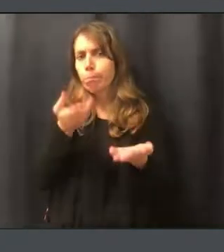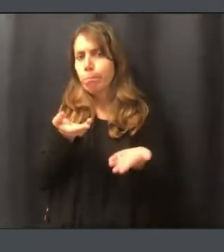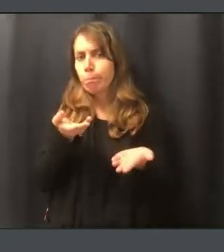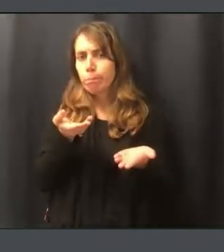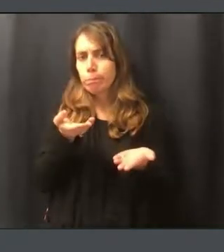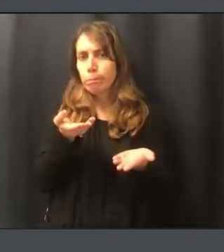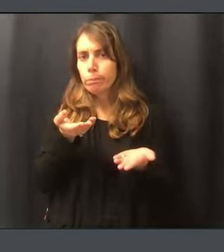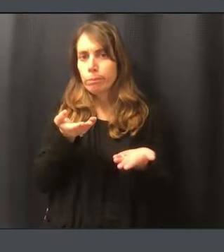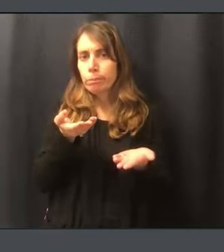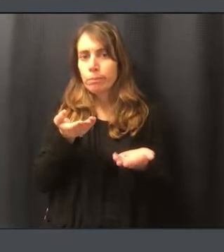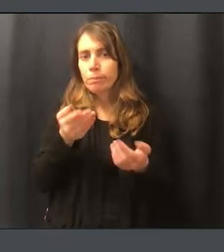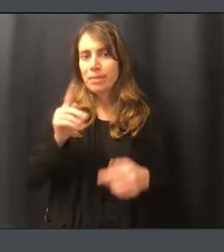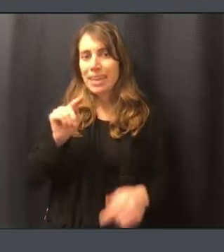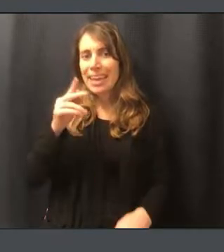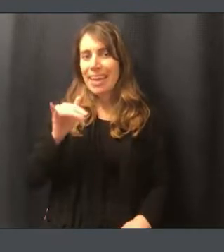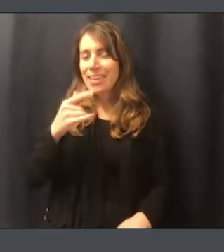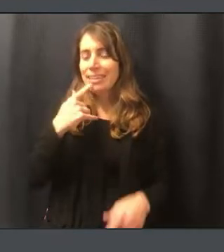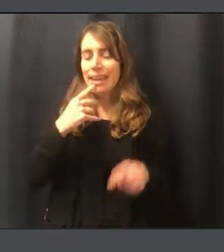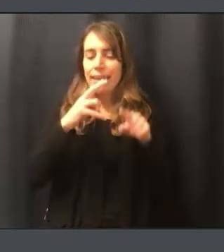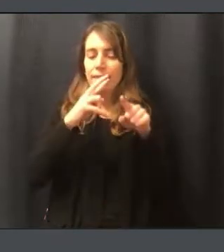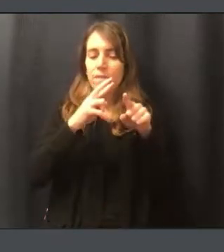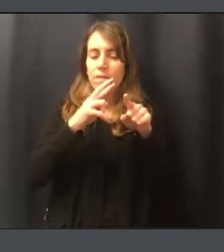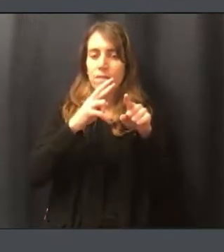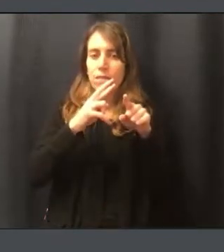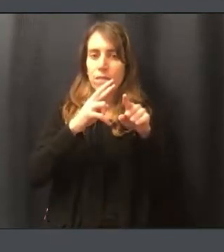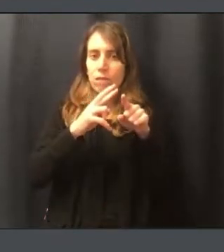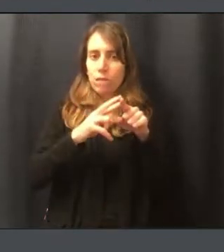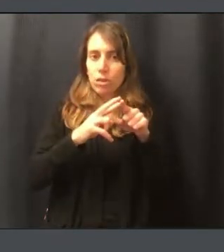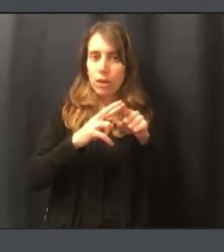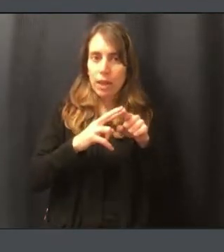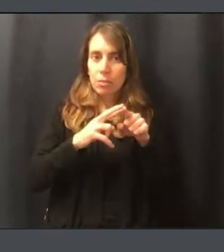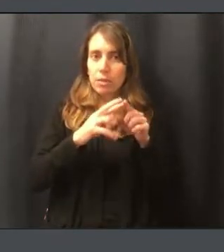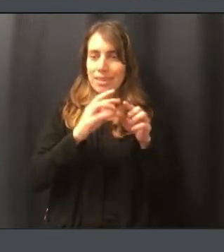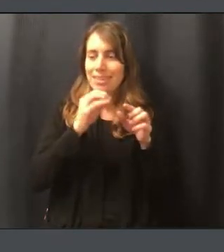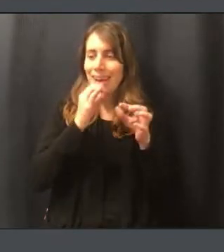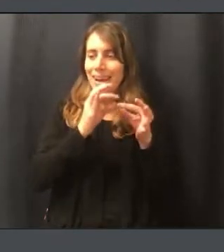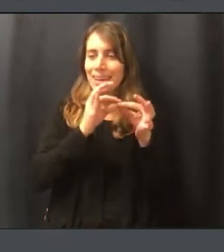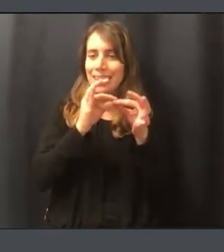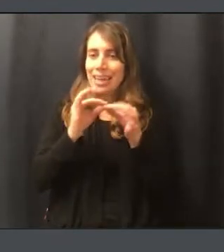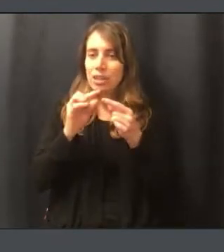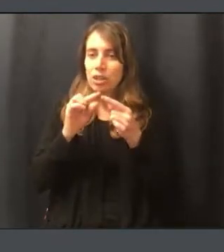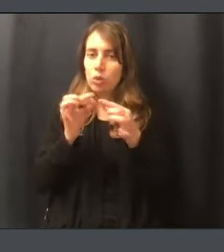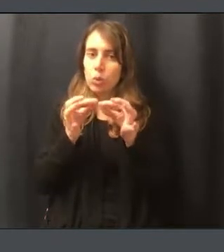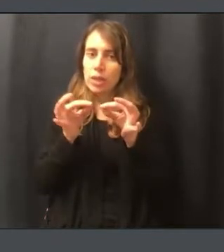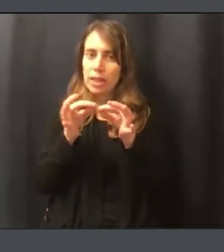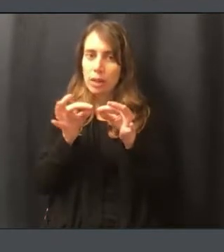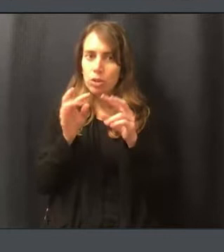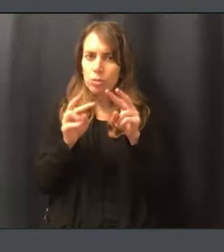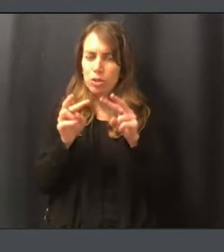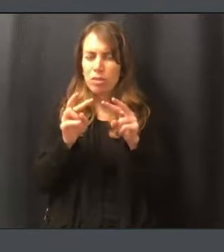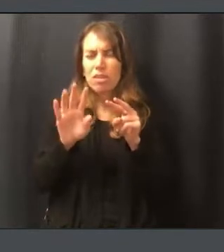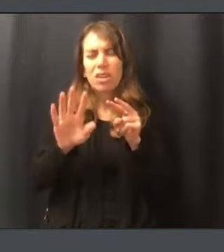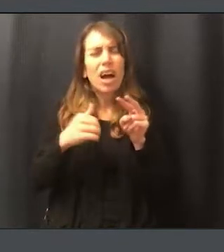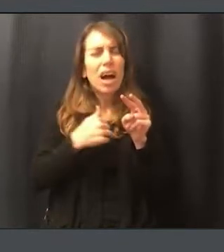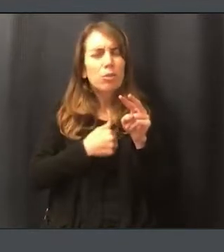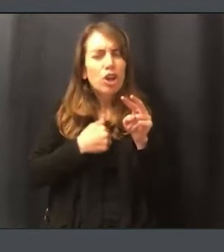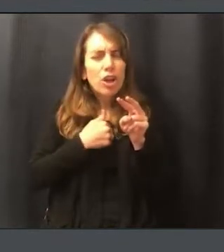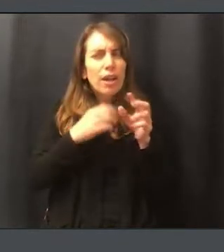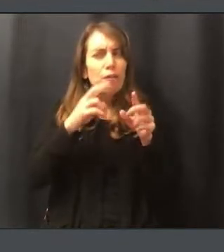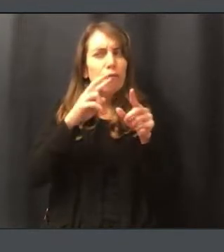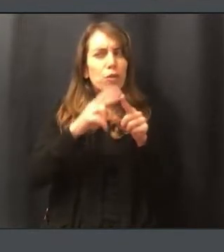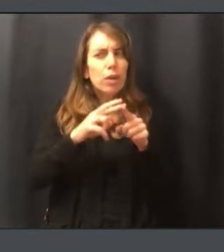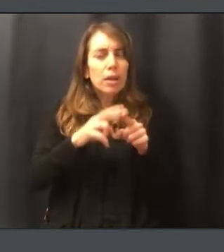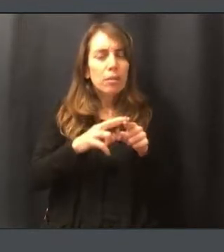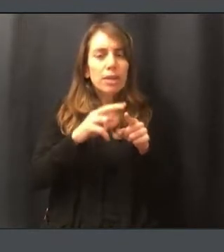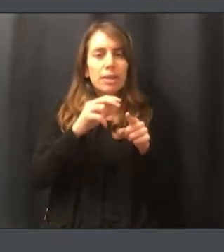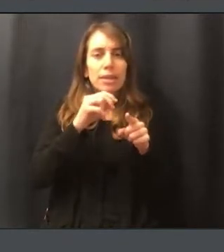Kathy M is saying vocabulary not connected, language being observed. Okay. Oh, I'm sorry, vocabulary not connected, language